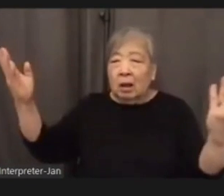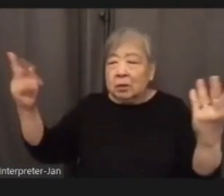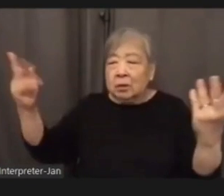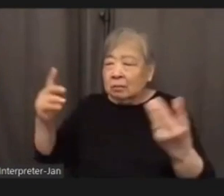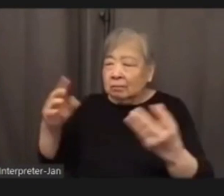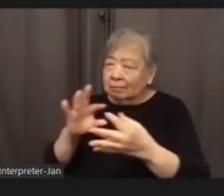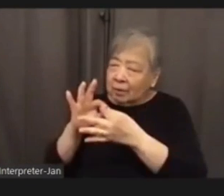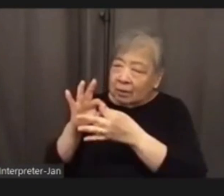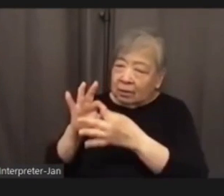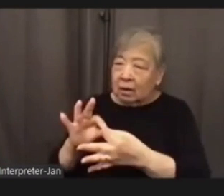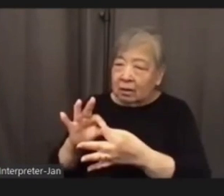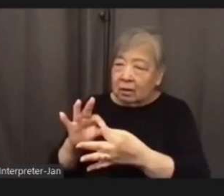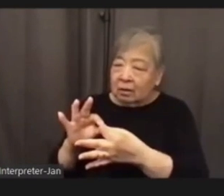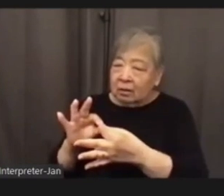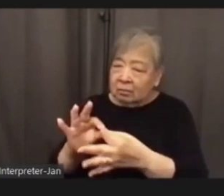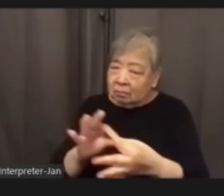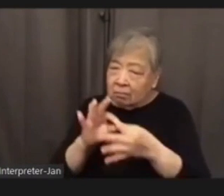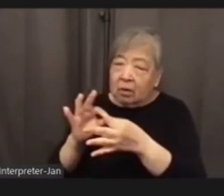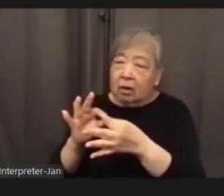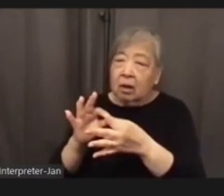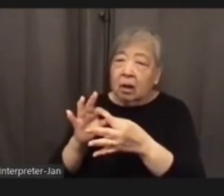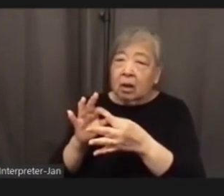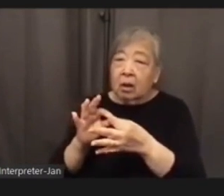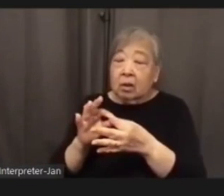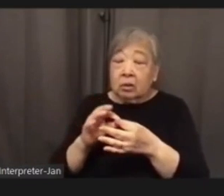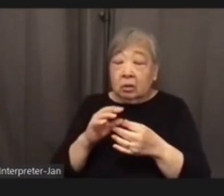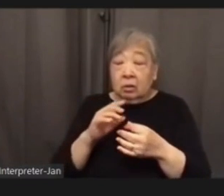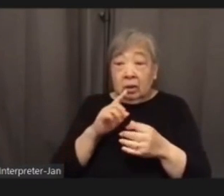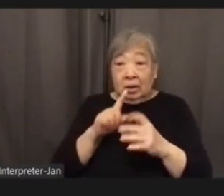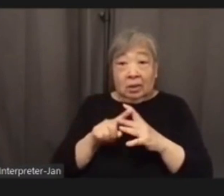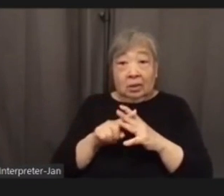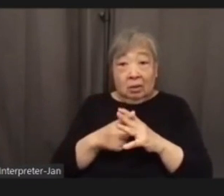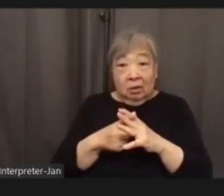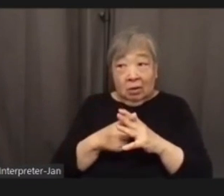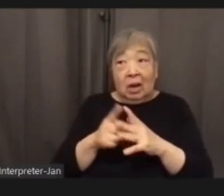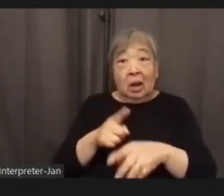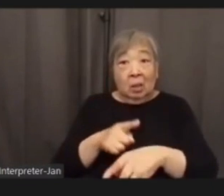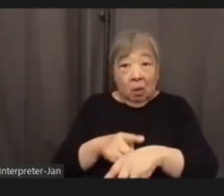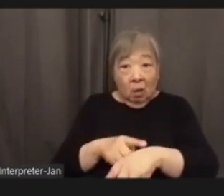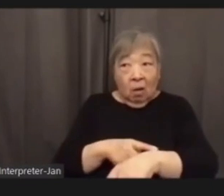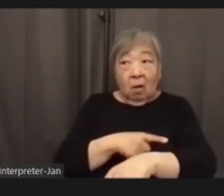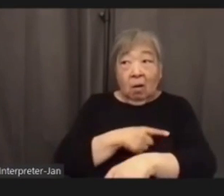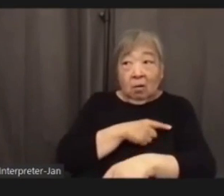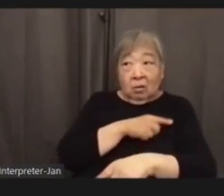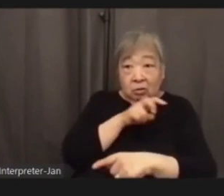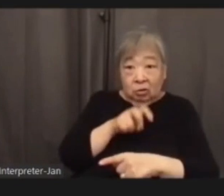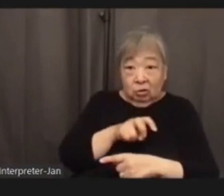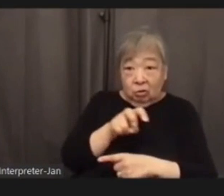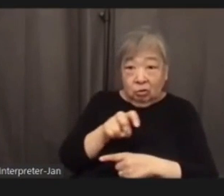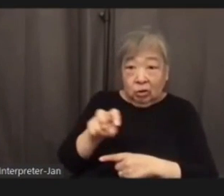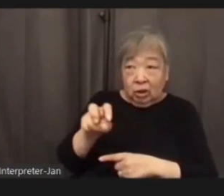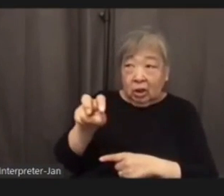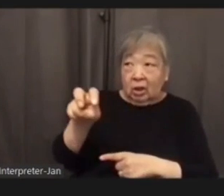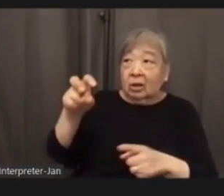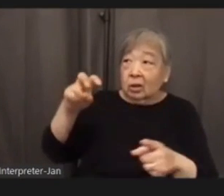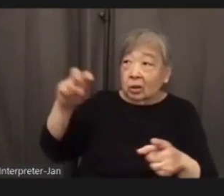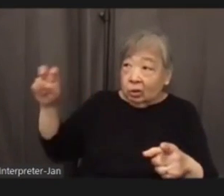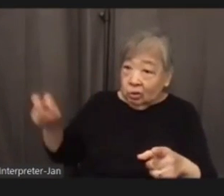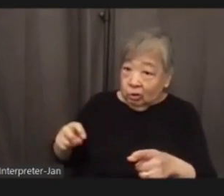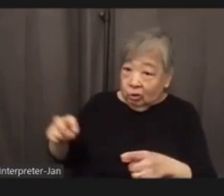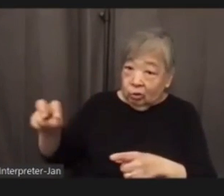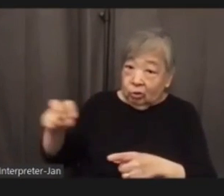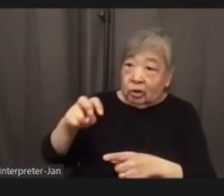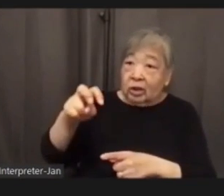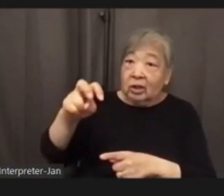connected. And so it started a long, long journey, and that journey exists till today in